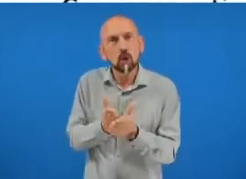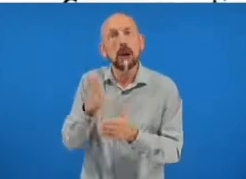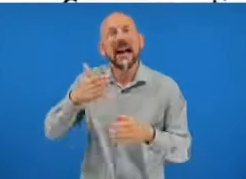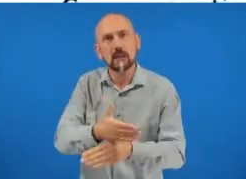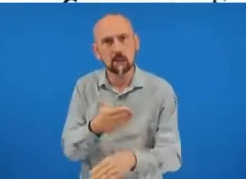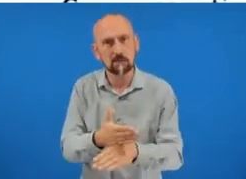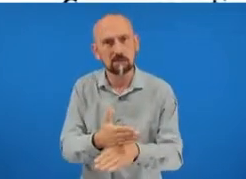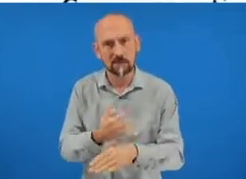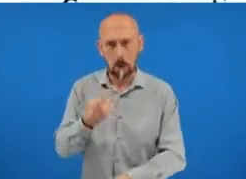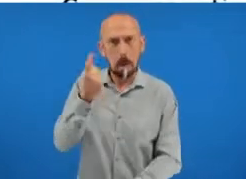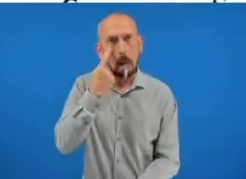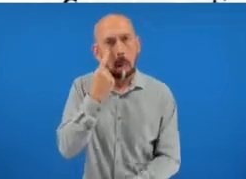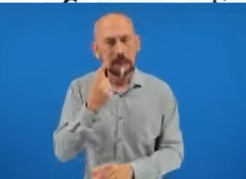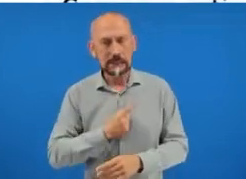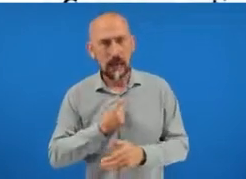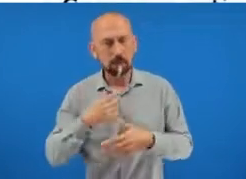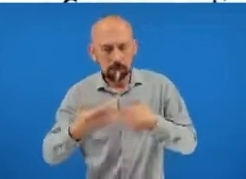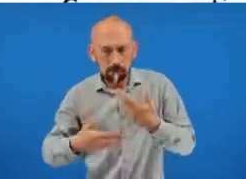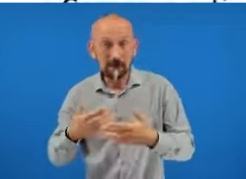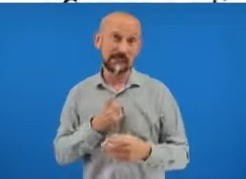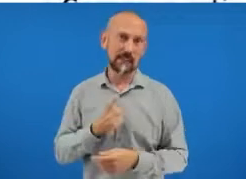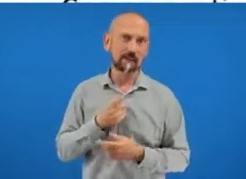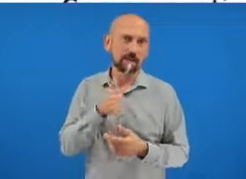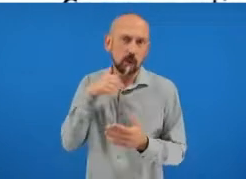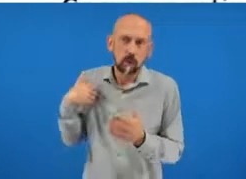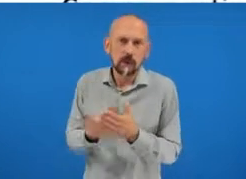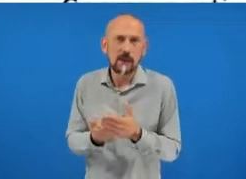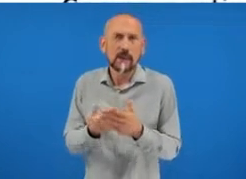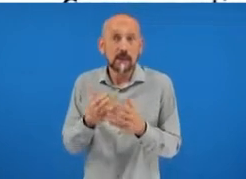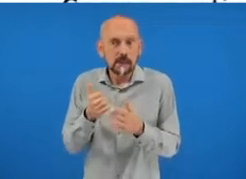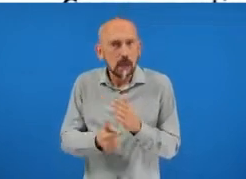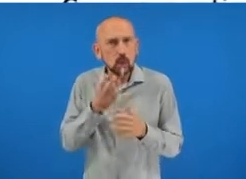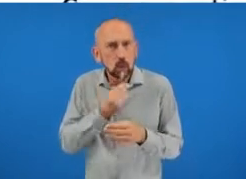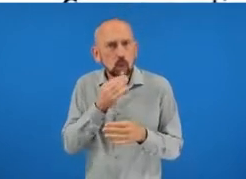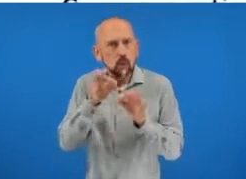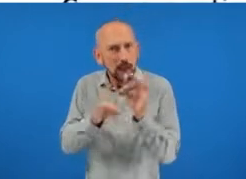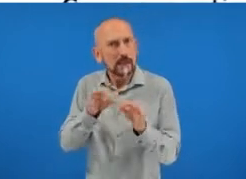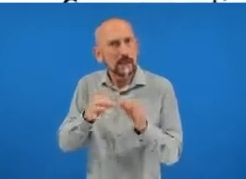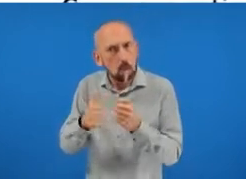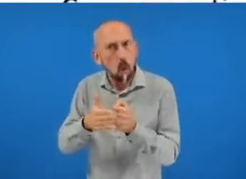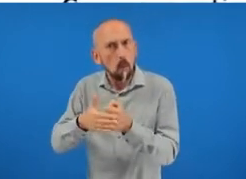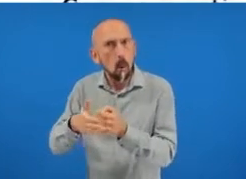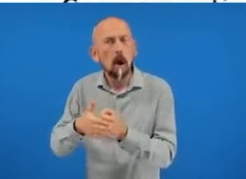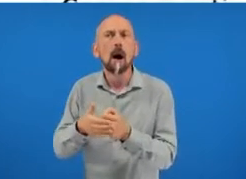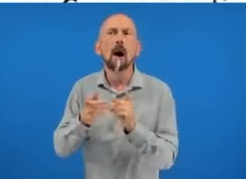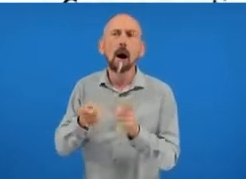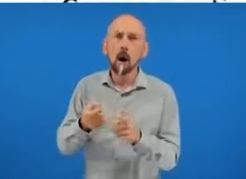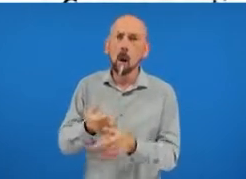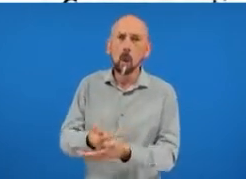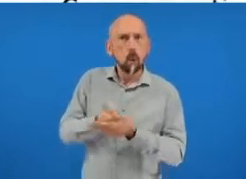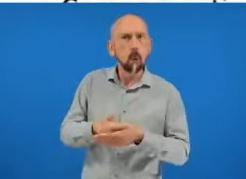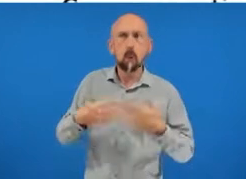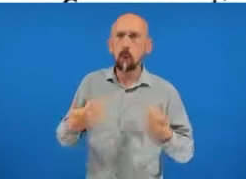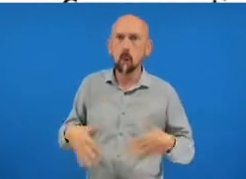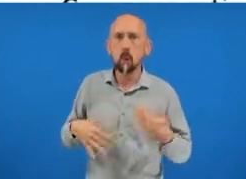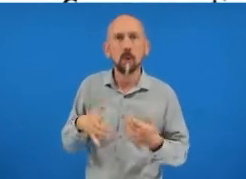for ourselves. That's what I've discovered over the years of using questionnaires much more closely, how key they are. You only really sometimes really know that